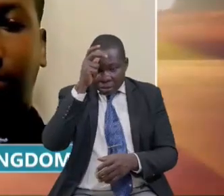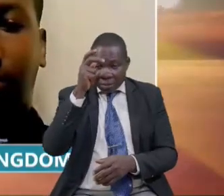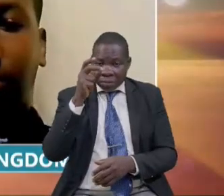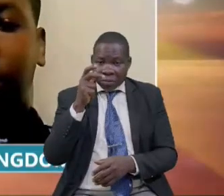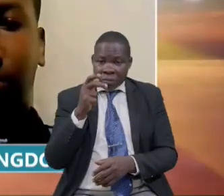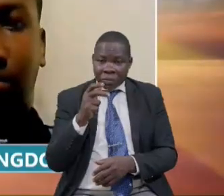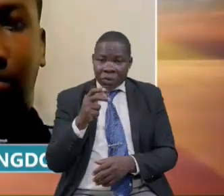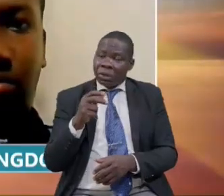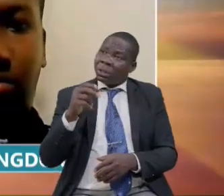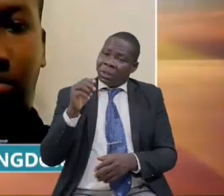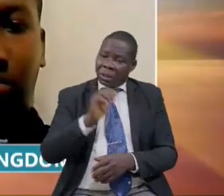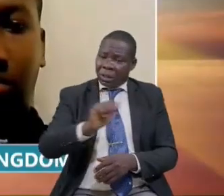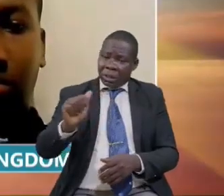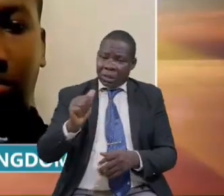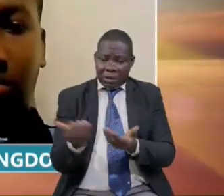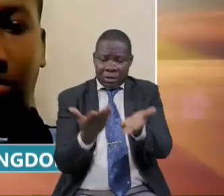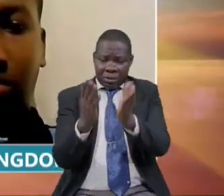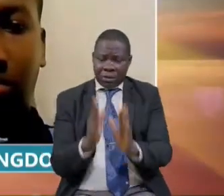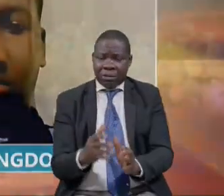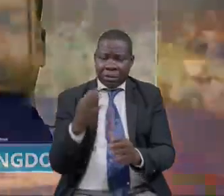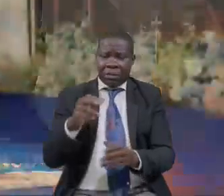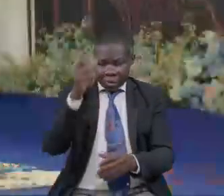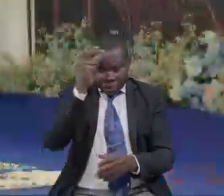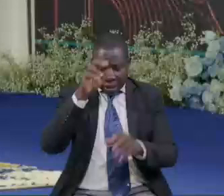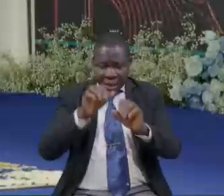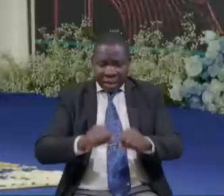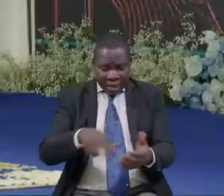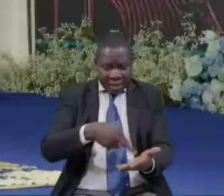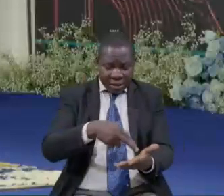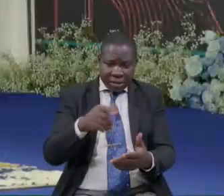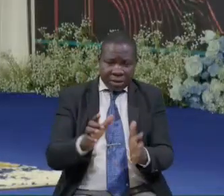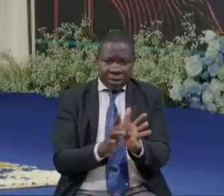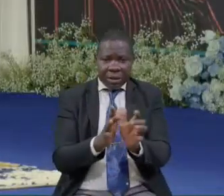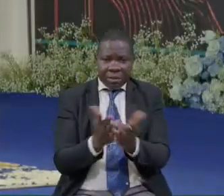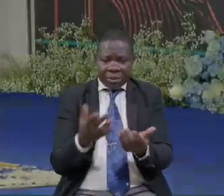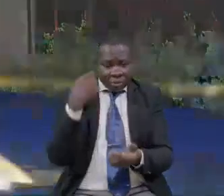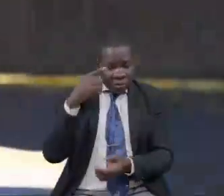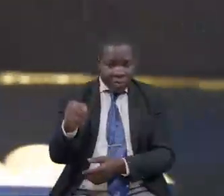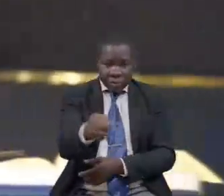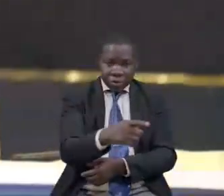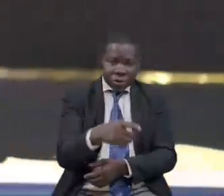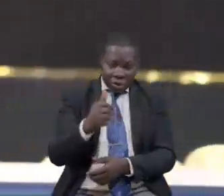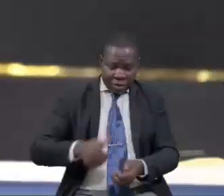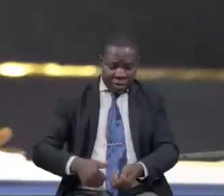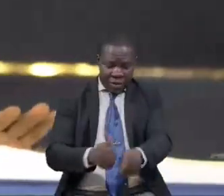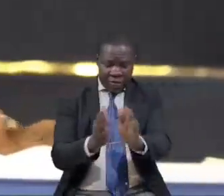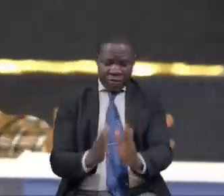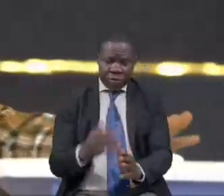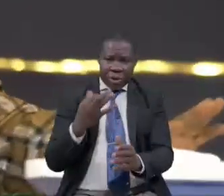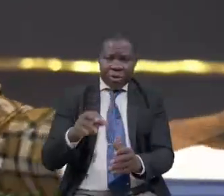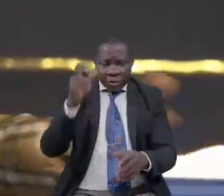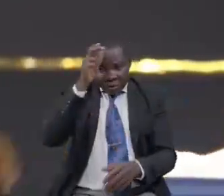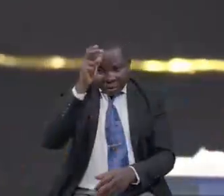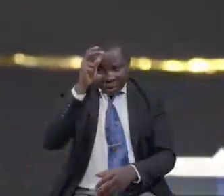of Satan can quote the Bible for you. A follower of Satan can quote